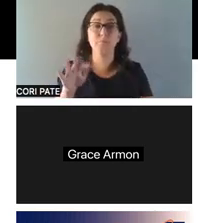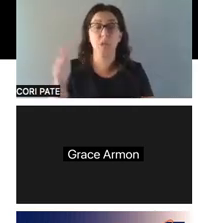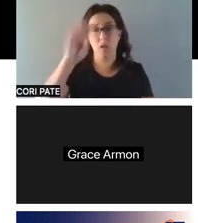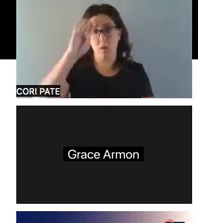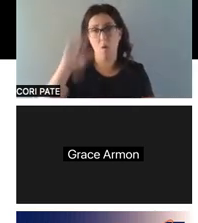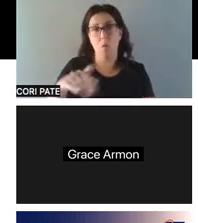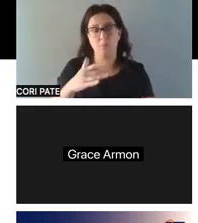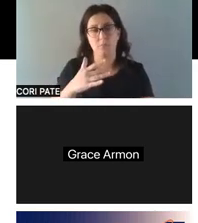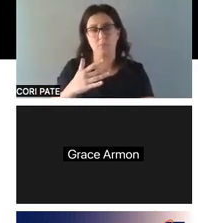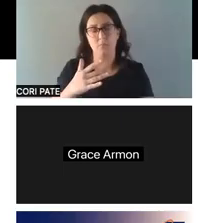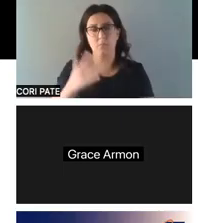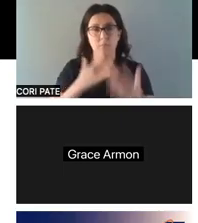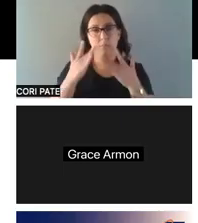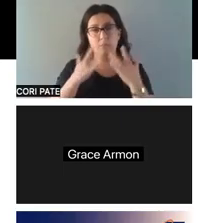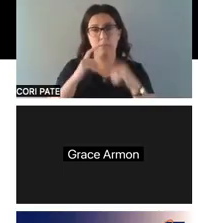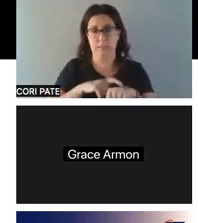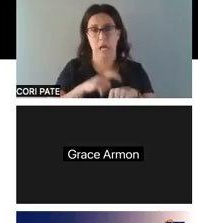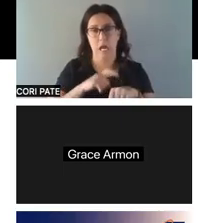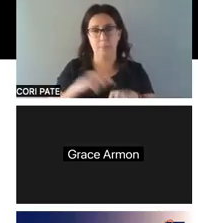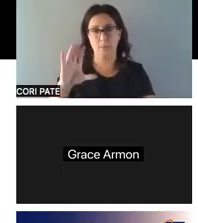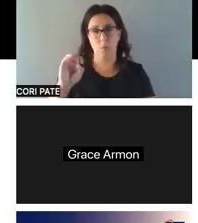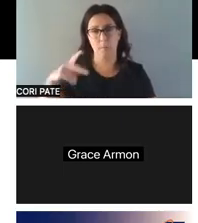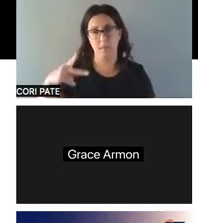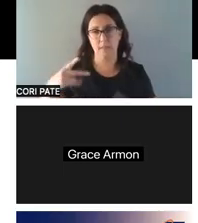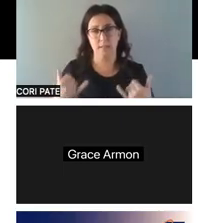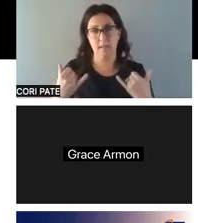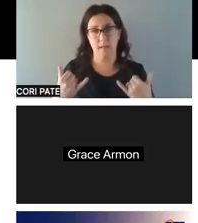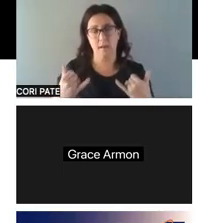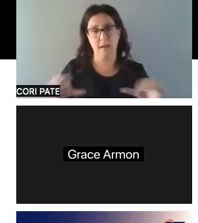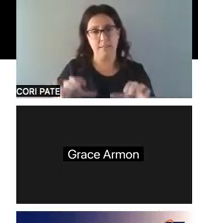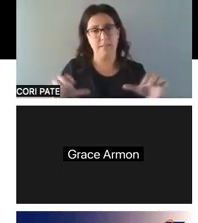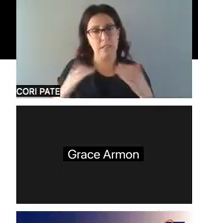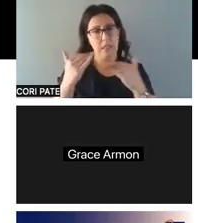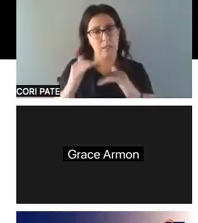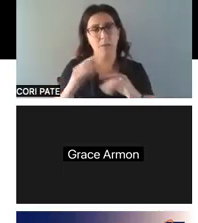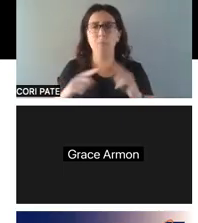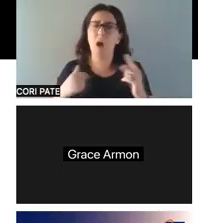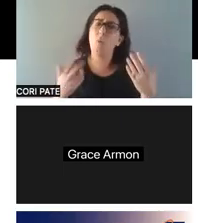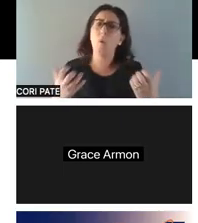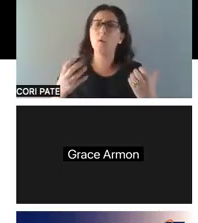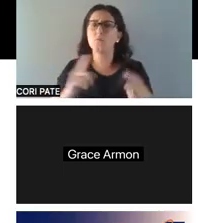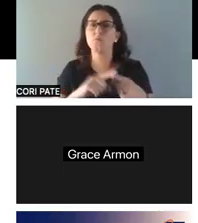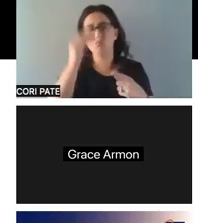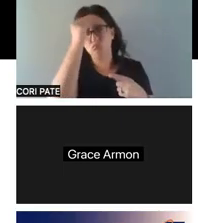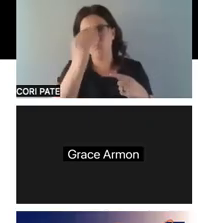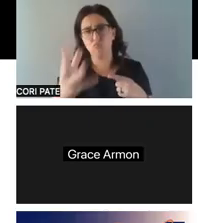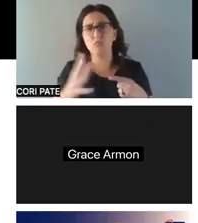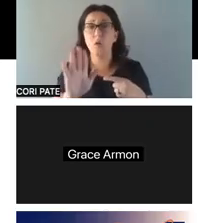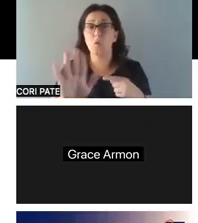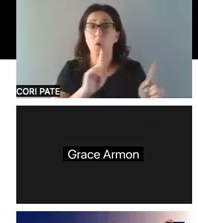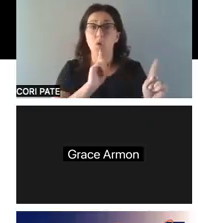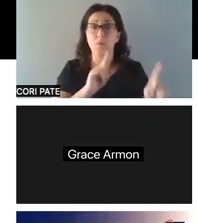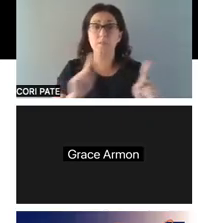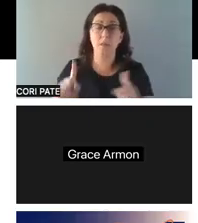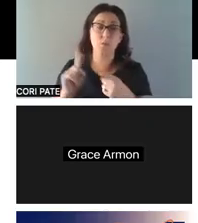is limited here with this community practice for this activity, but I wanted to let you all know that all of your responses to